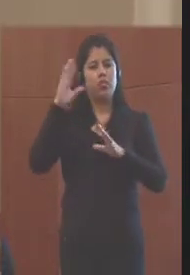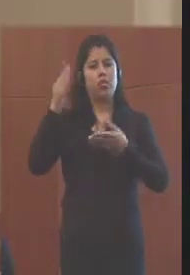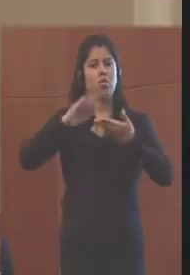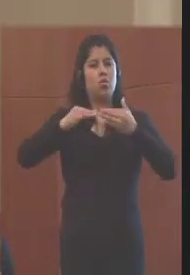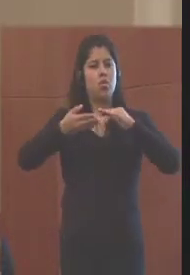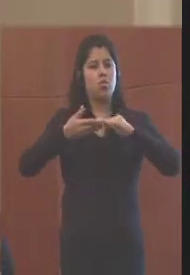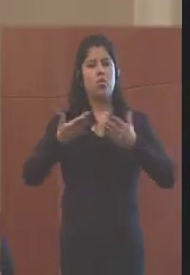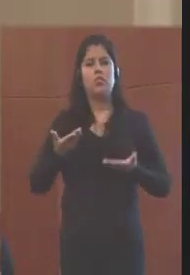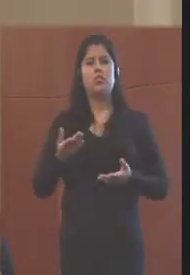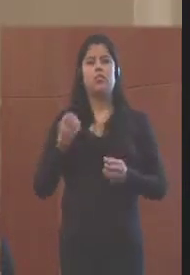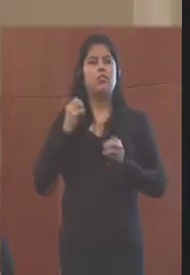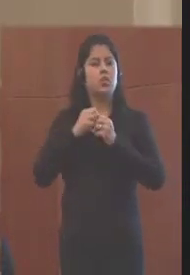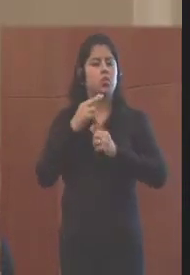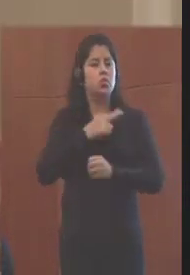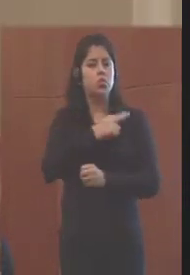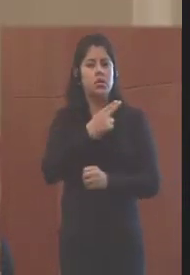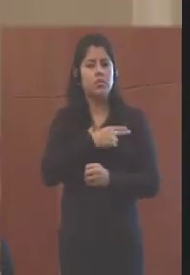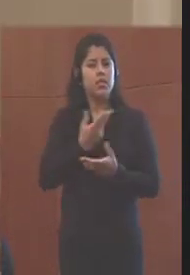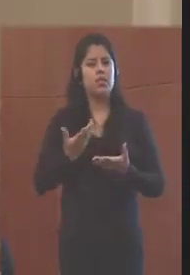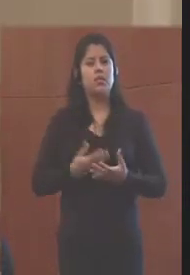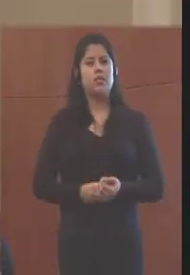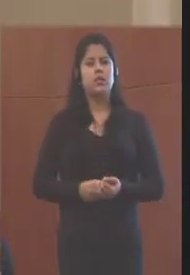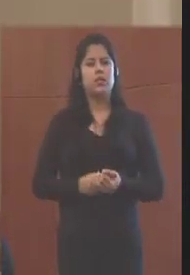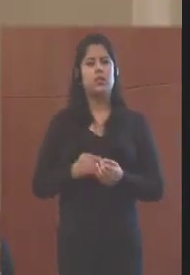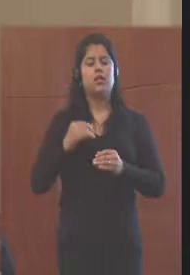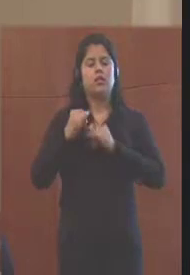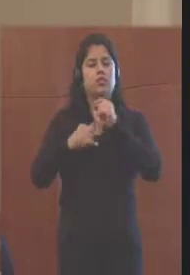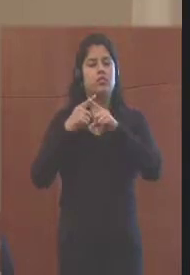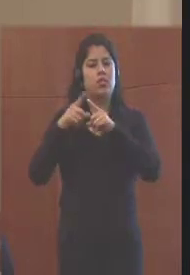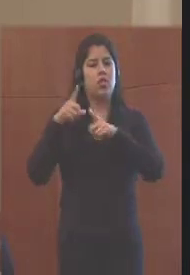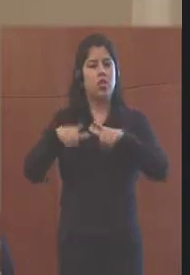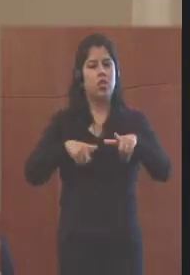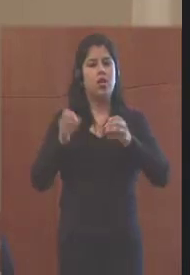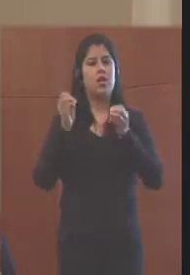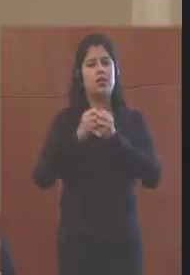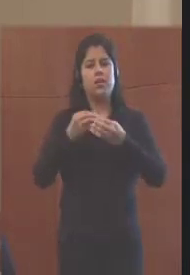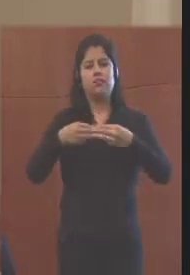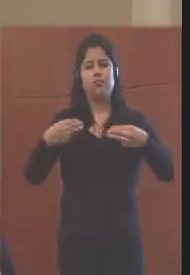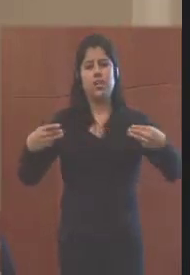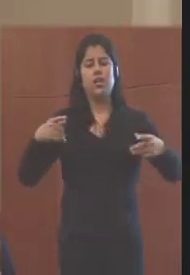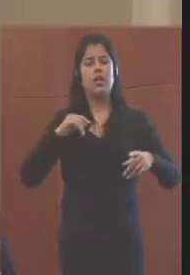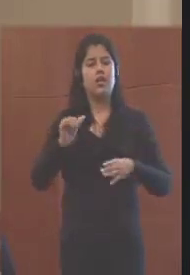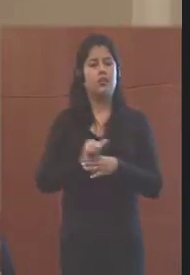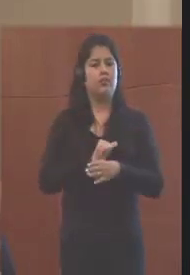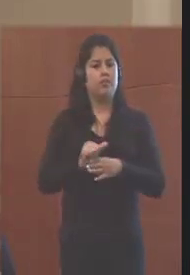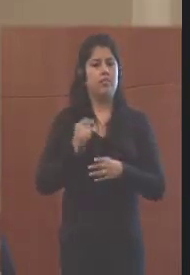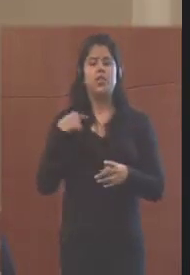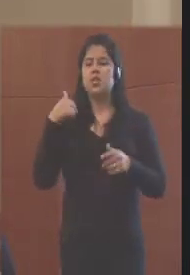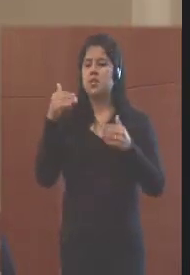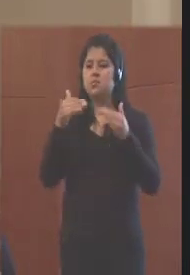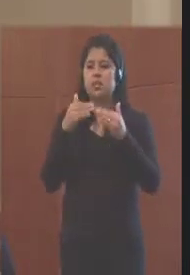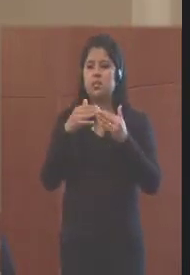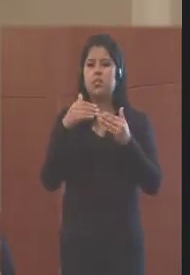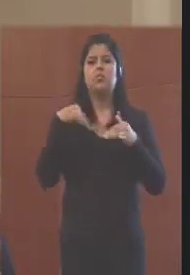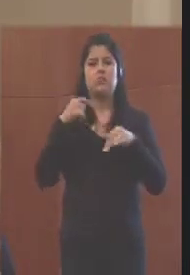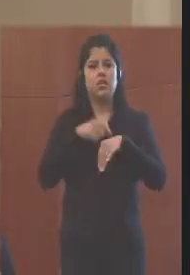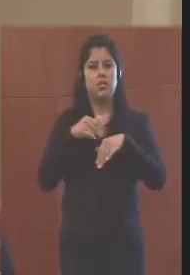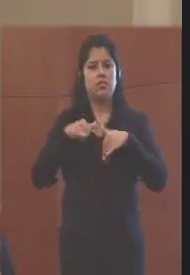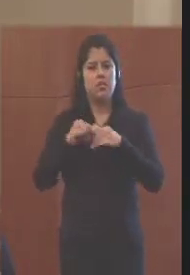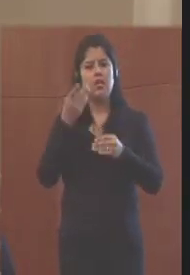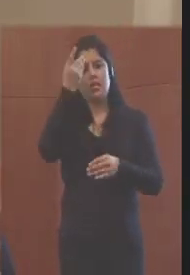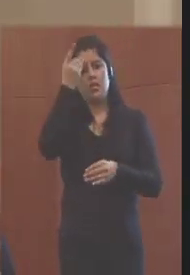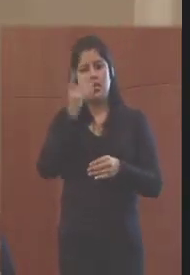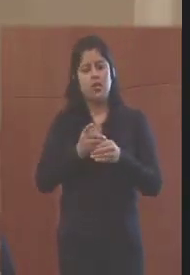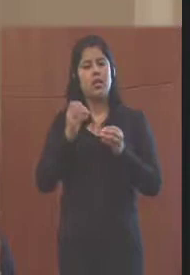the greater support of local trainers and training materials. And at the time,.S started that we needed to